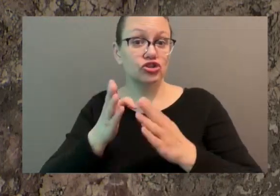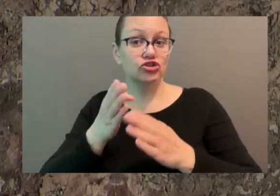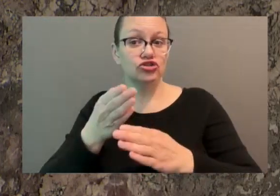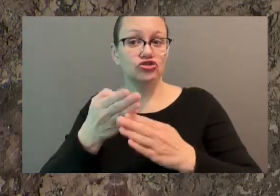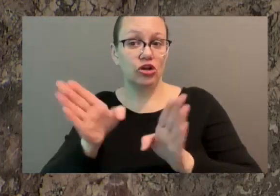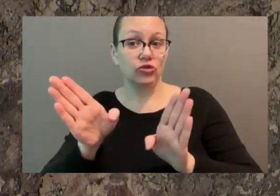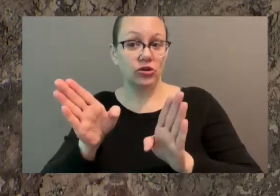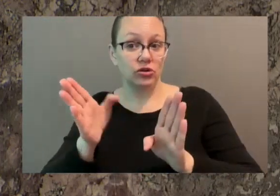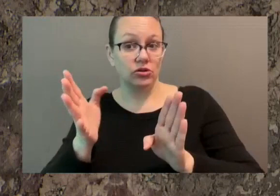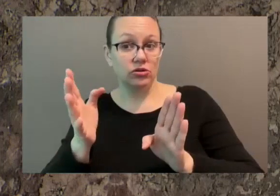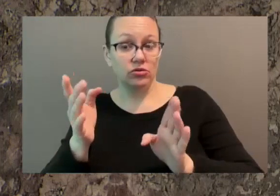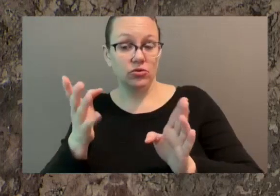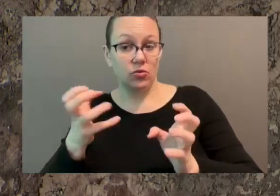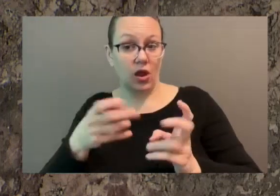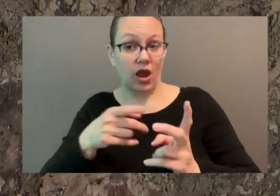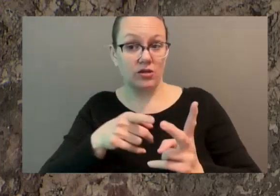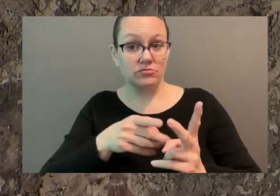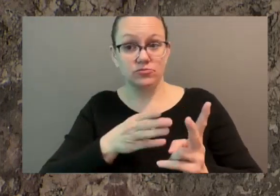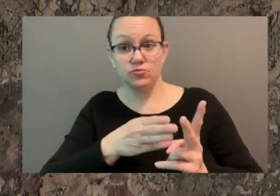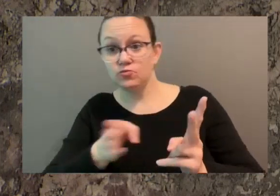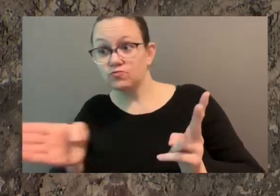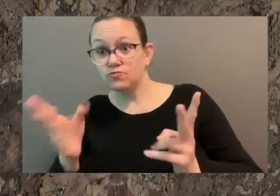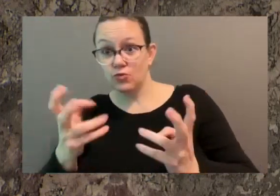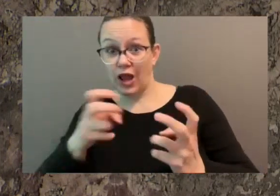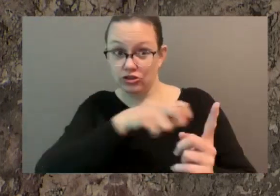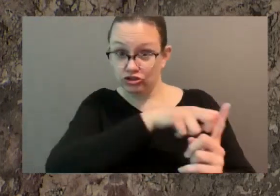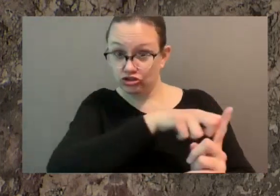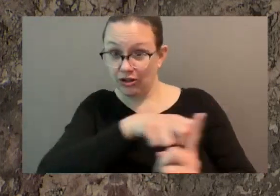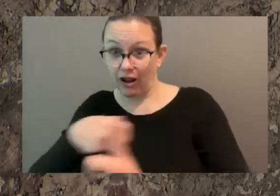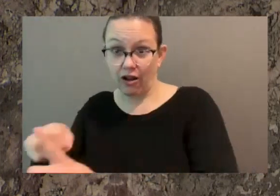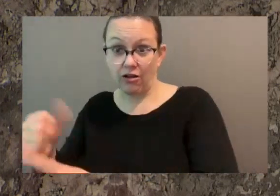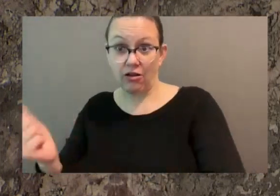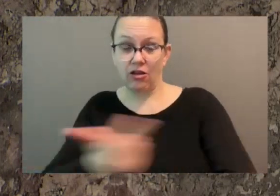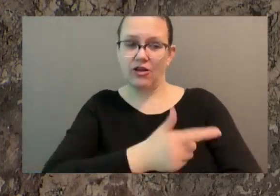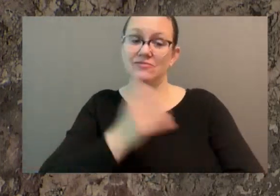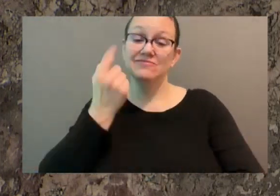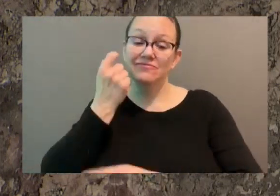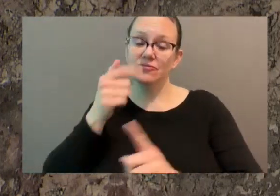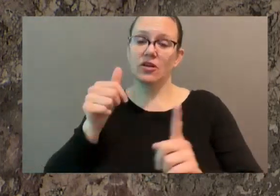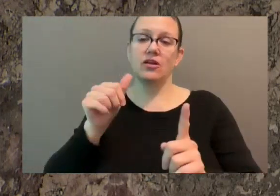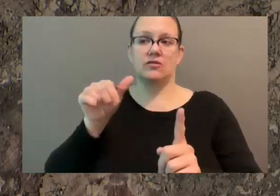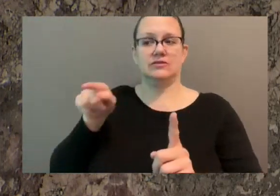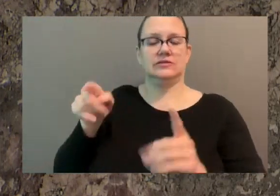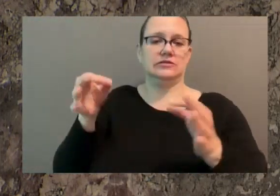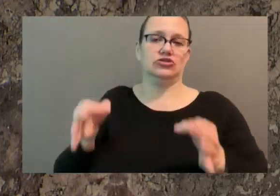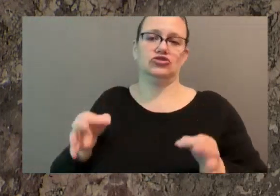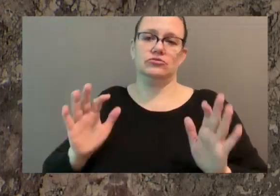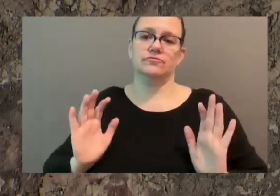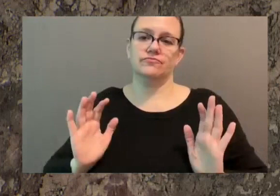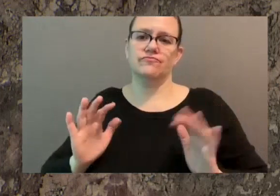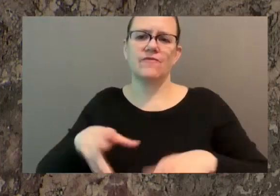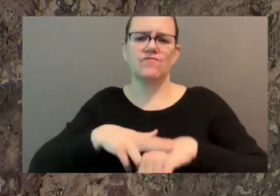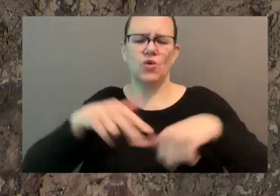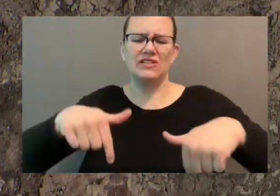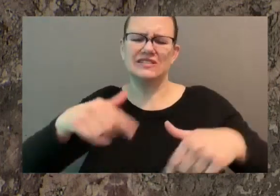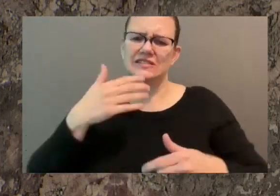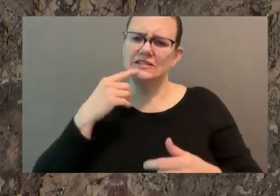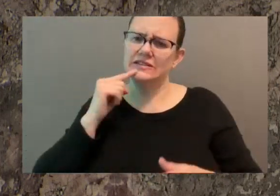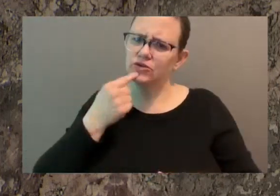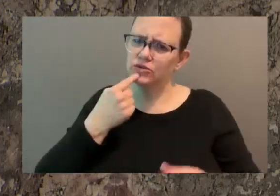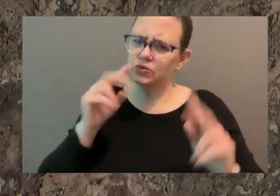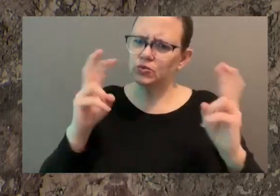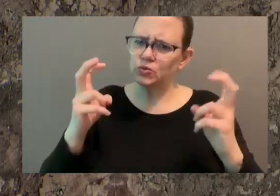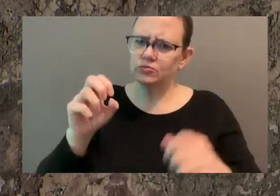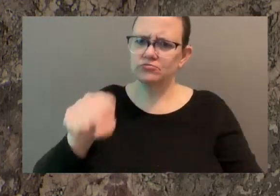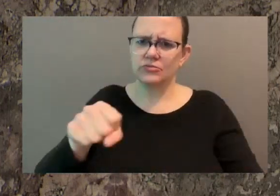encourage her to do so. Mr. Speaker, of course, this is incredibly serious. We need to make sure these processes are fair. We need to make sure that the